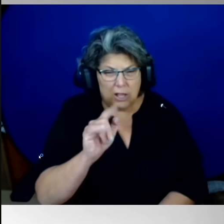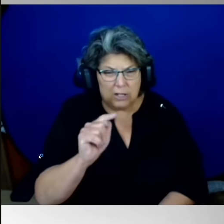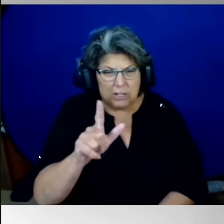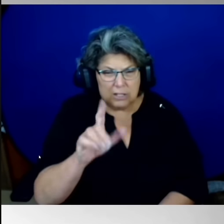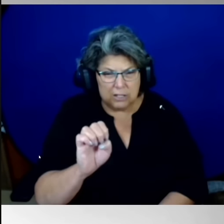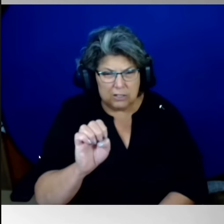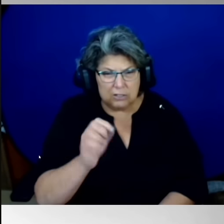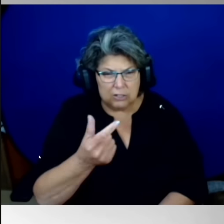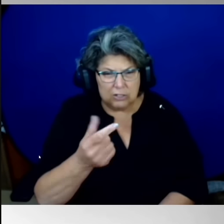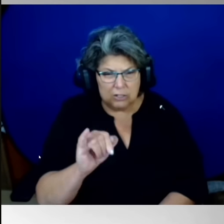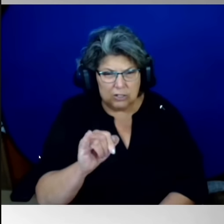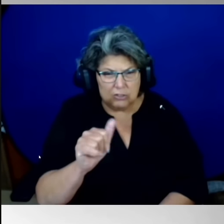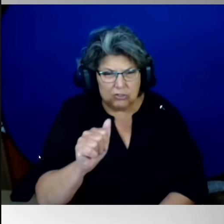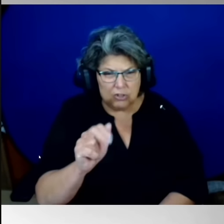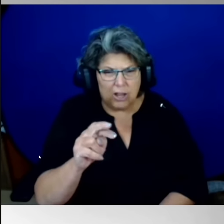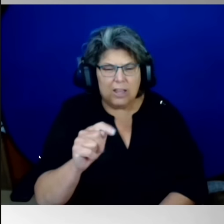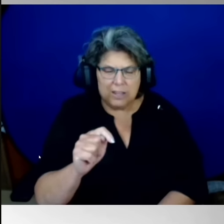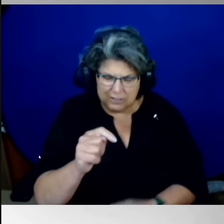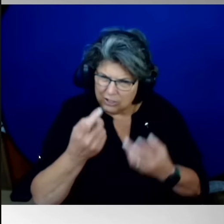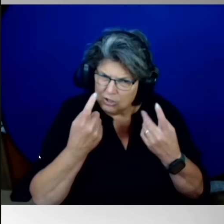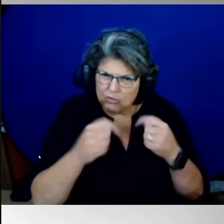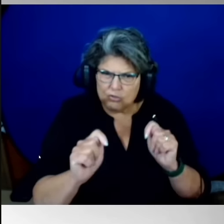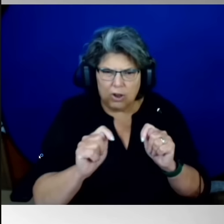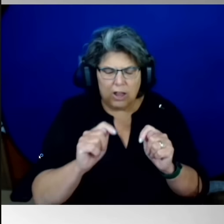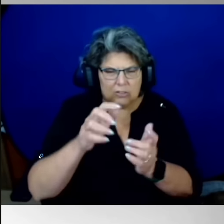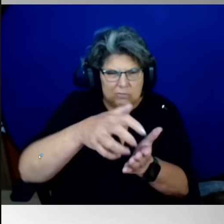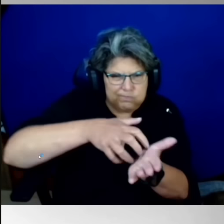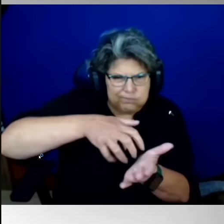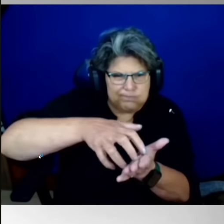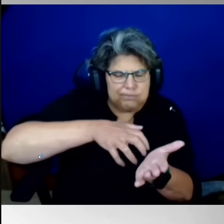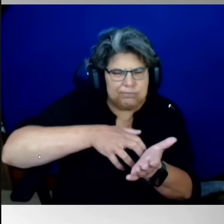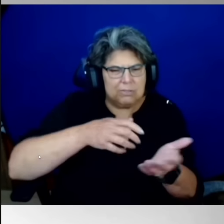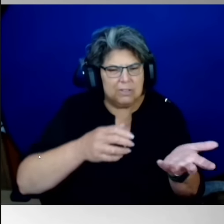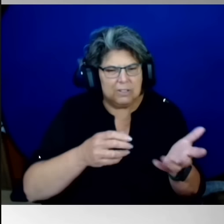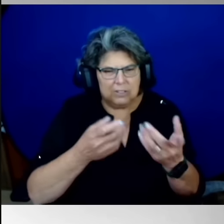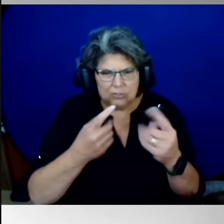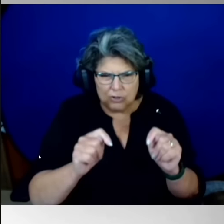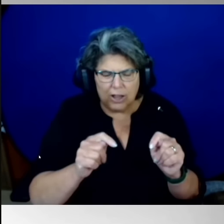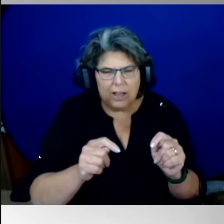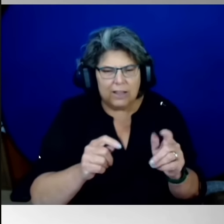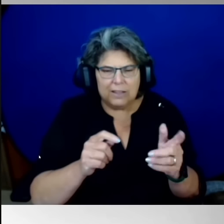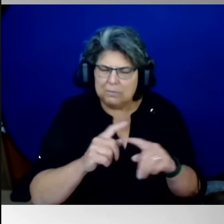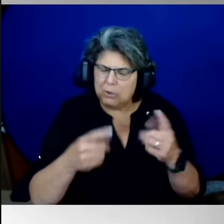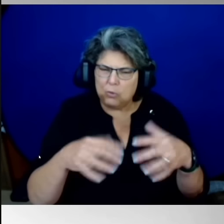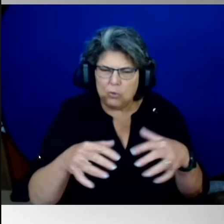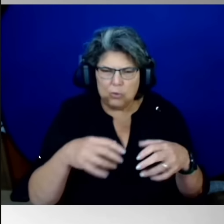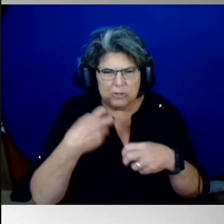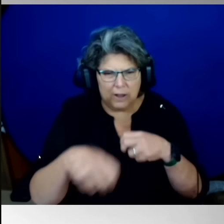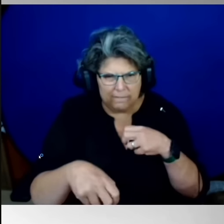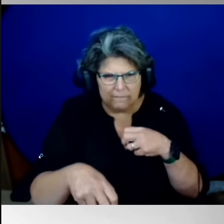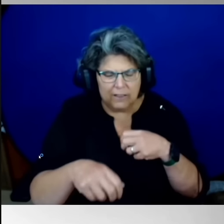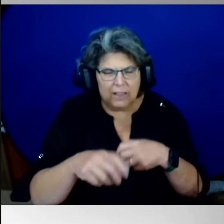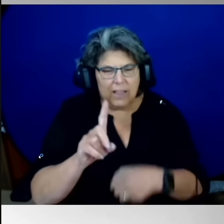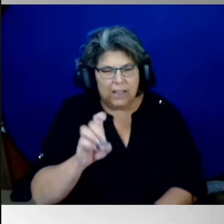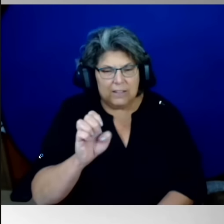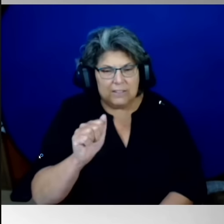lot of work. There was a slop fire in Dead Horse Canyon. The crews are working on that.